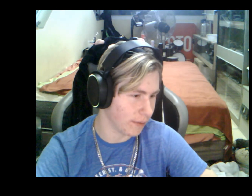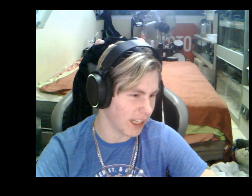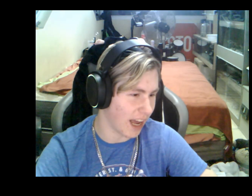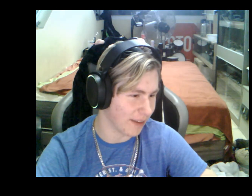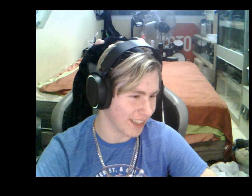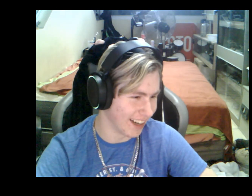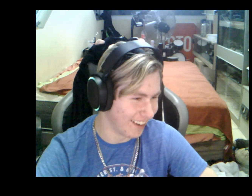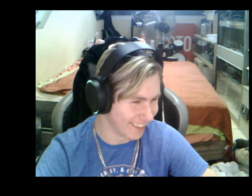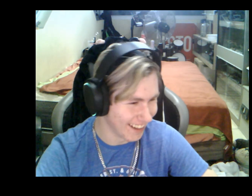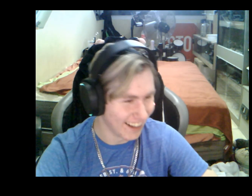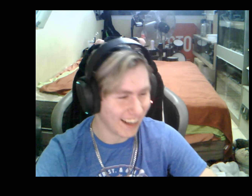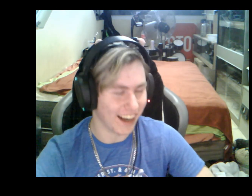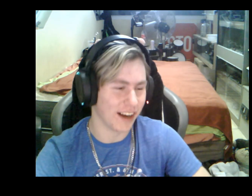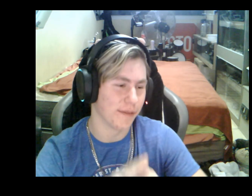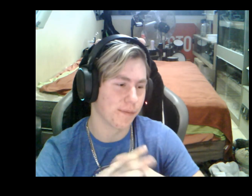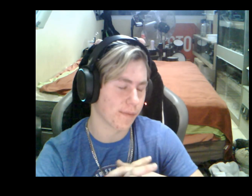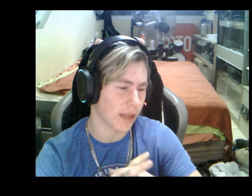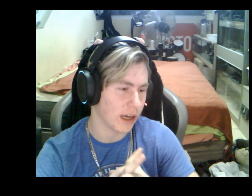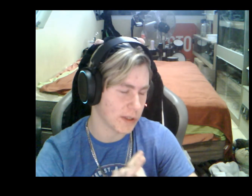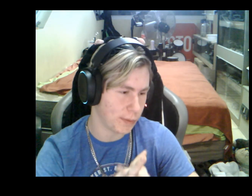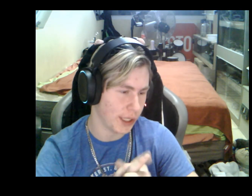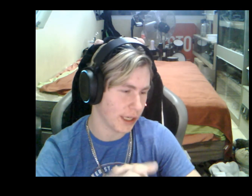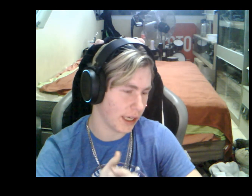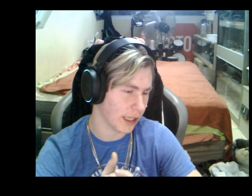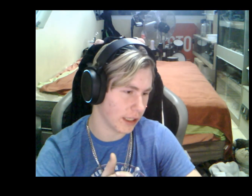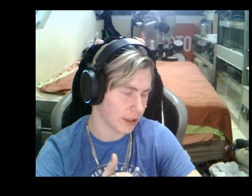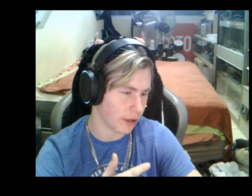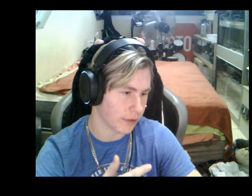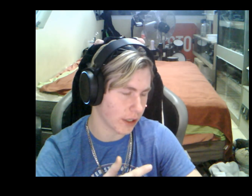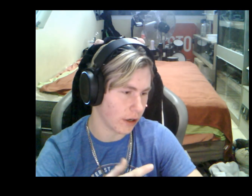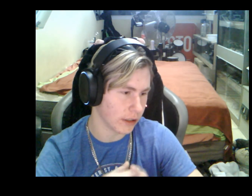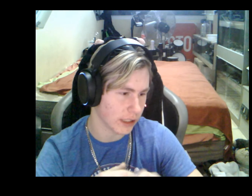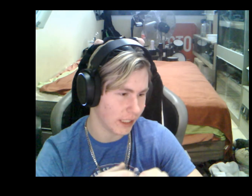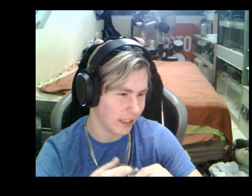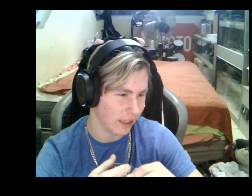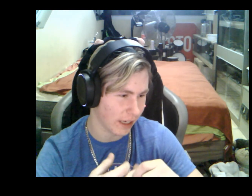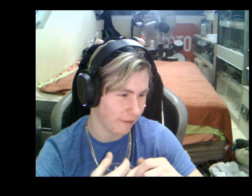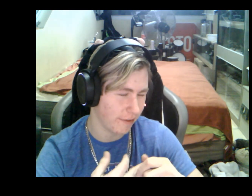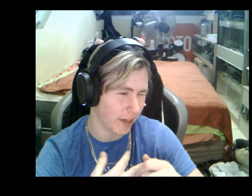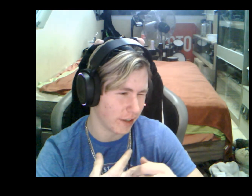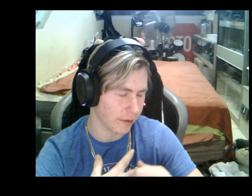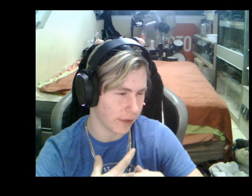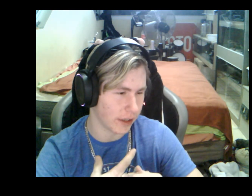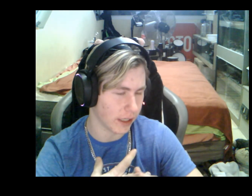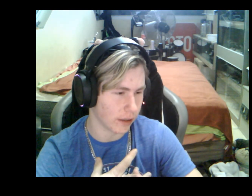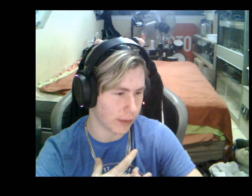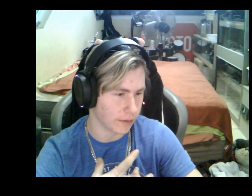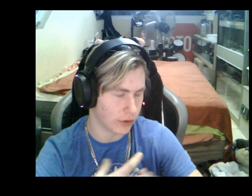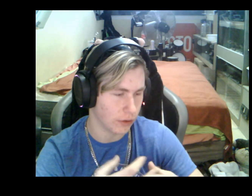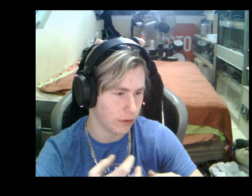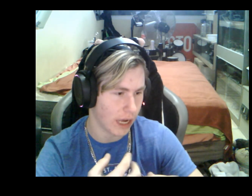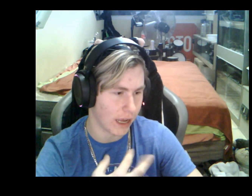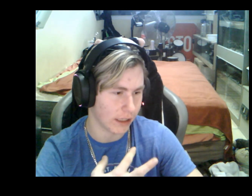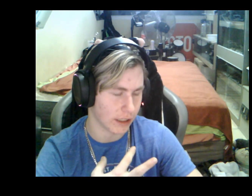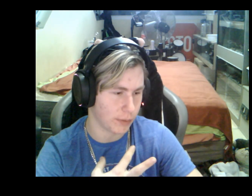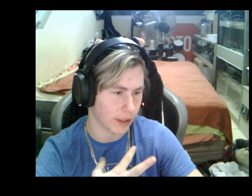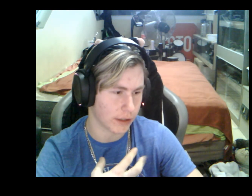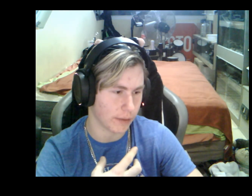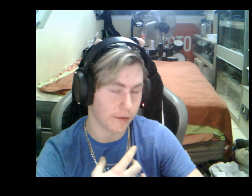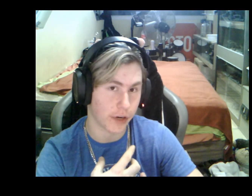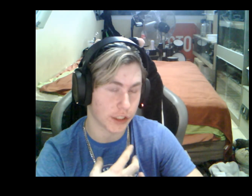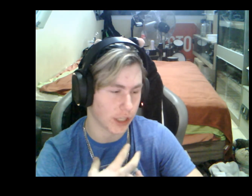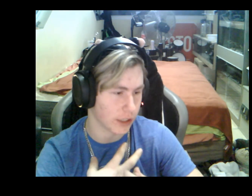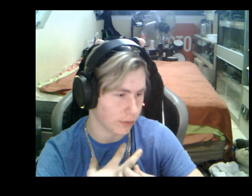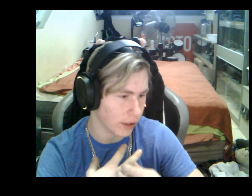What do you mean hand me down? I speak English, Afrikaans, like a very, very little bit of Zulu, and I speak